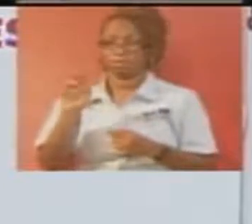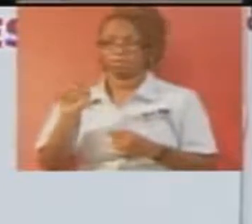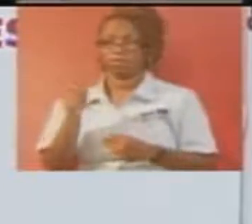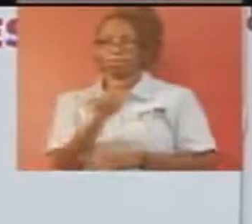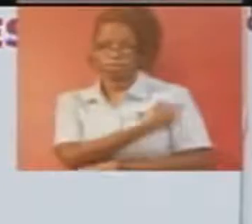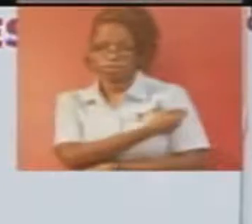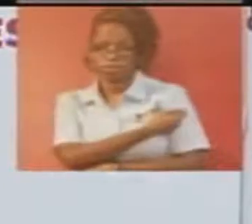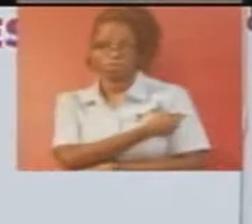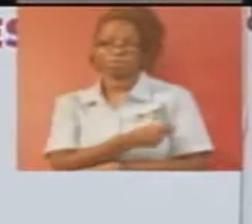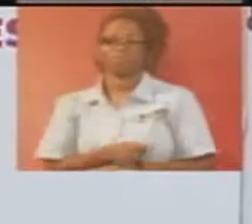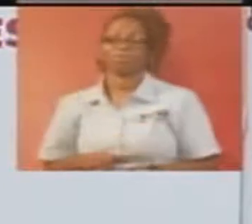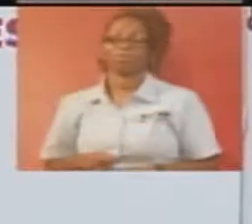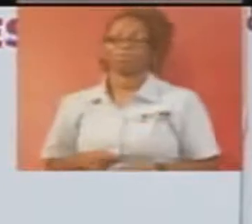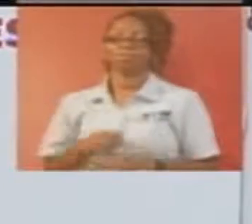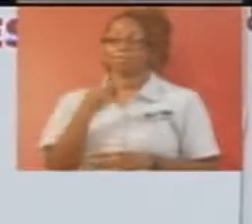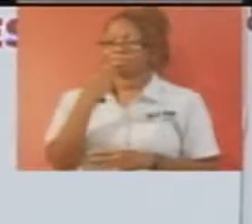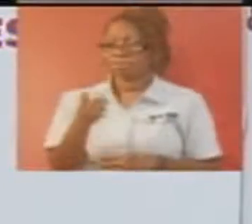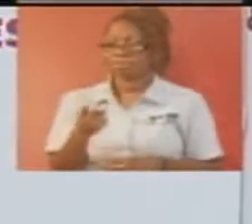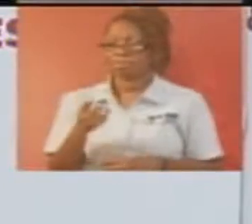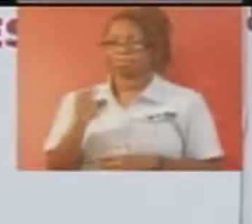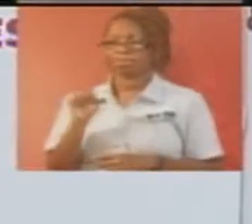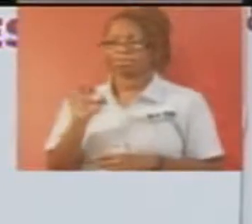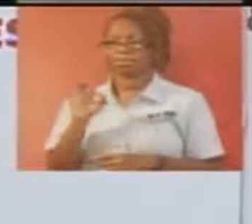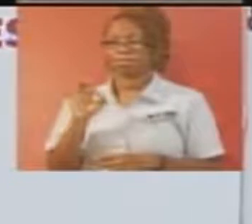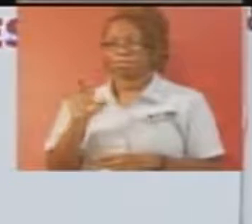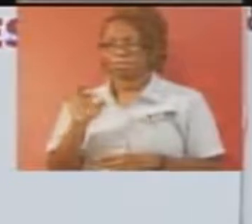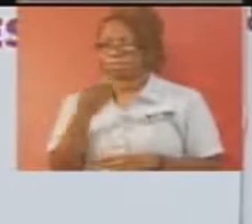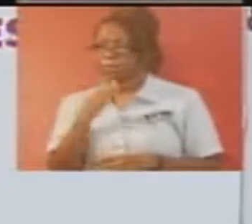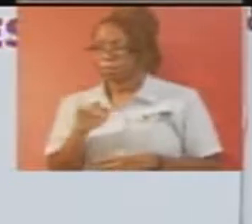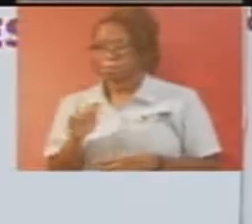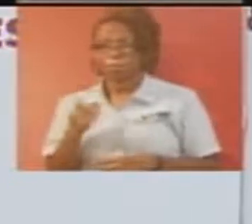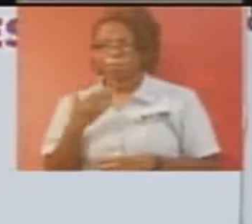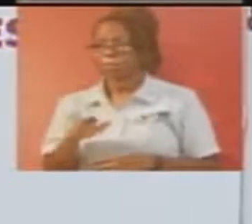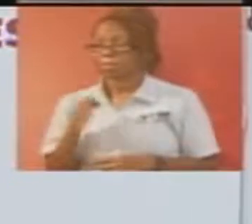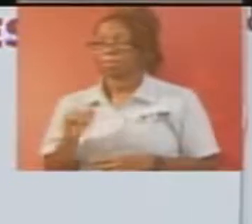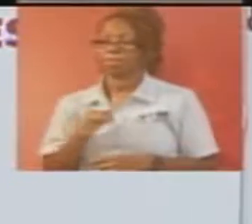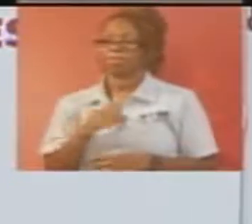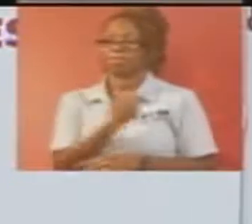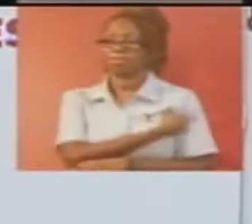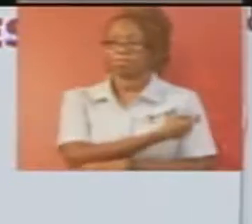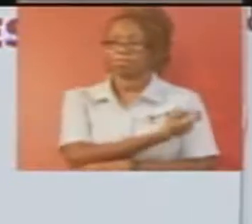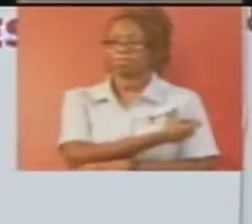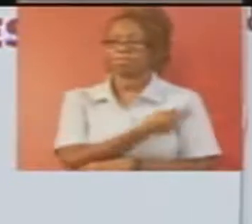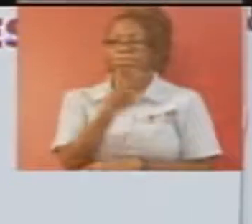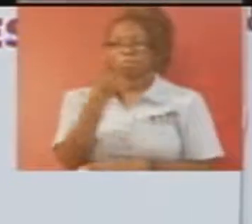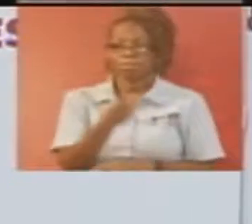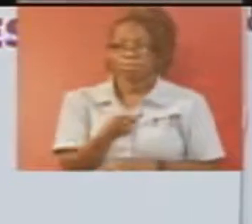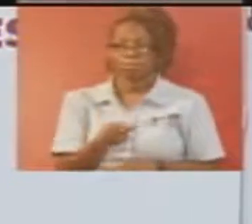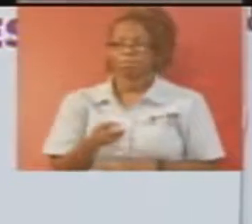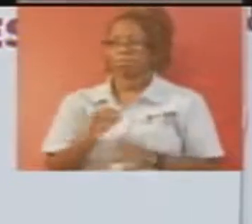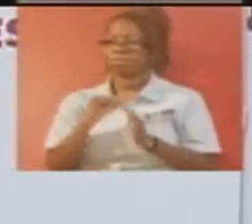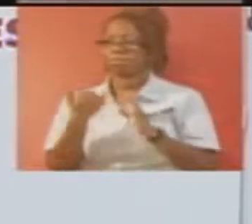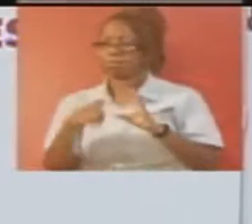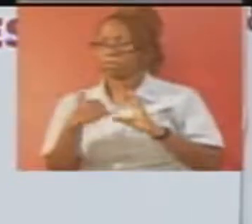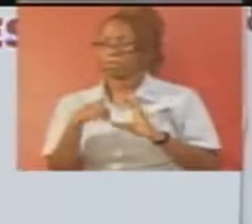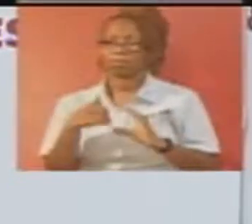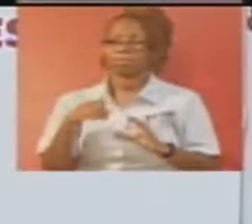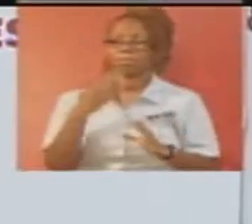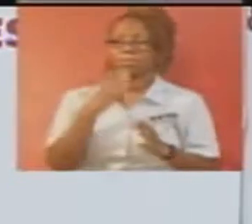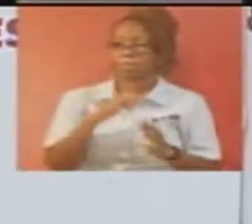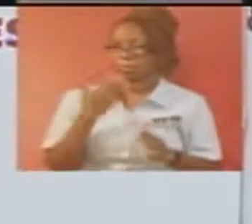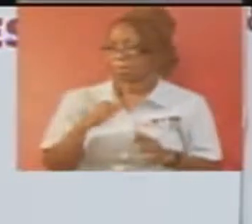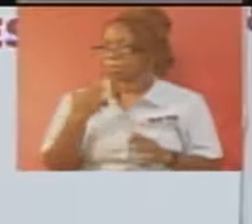but in general, so that everyone is sort of better equipped to understand COVID-19